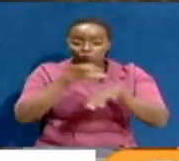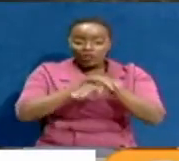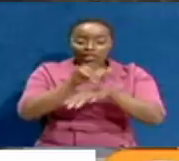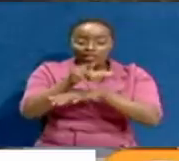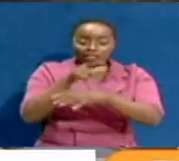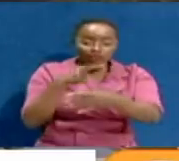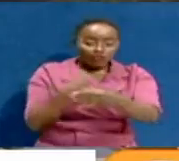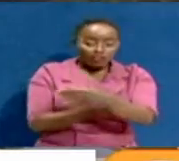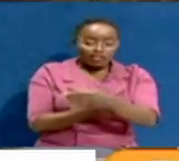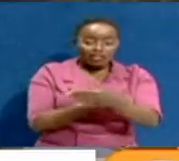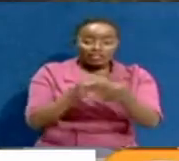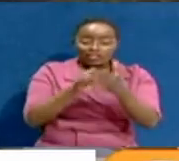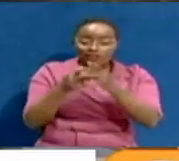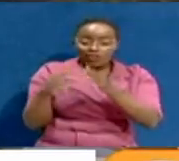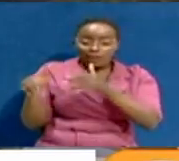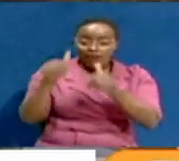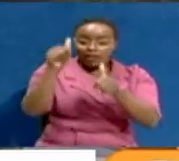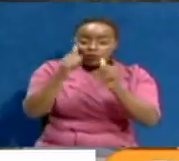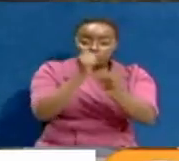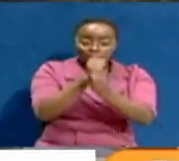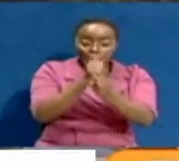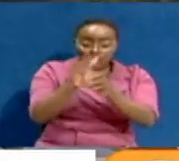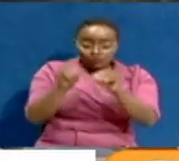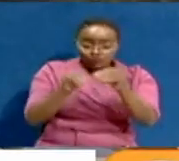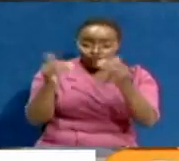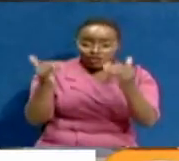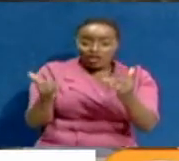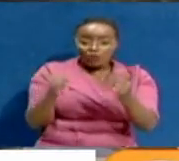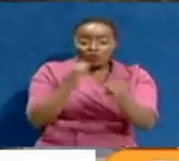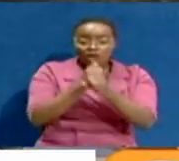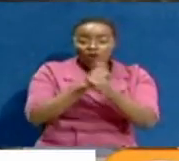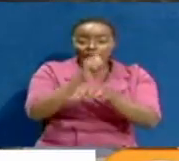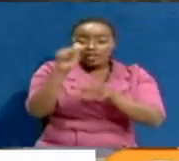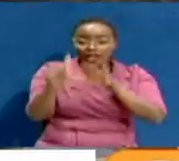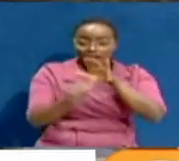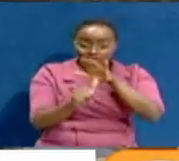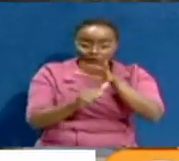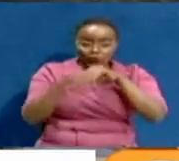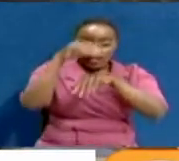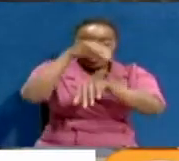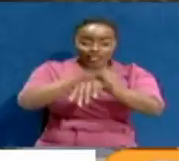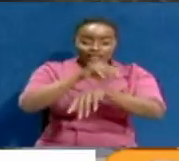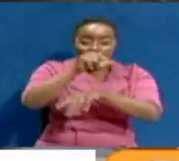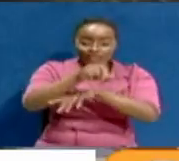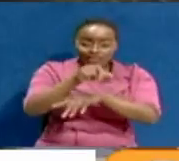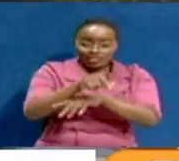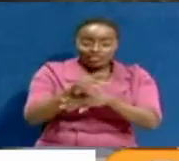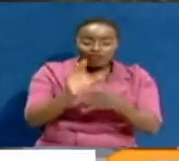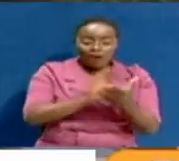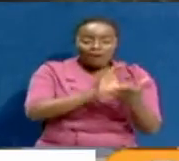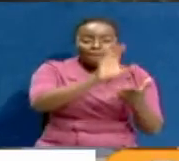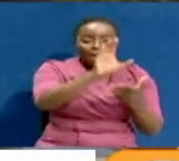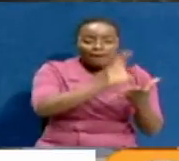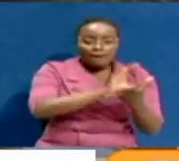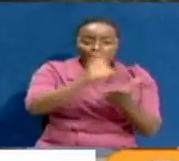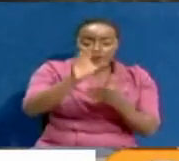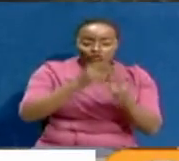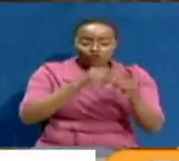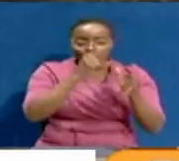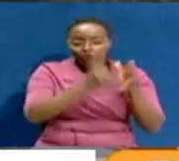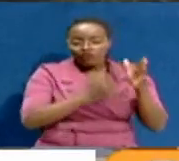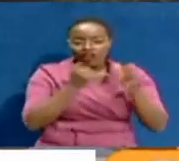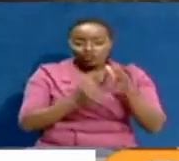supply. And so under the mechanism that we're working under, we're getting these batches as they're released from the